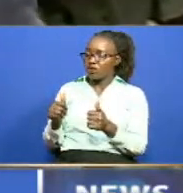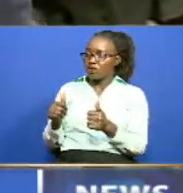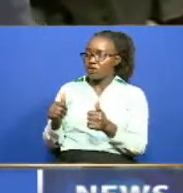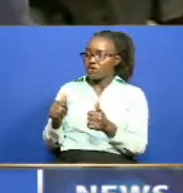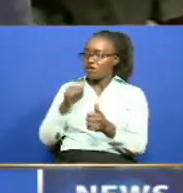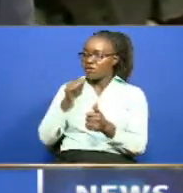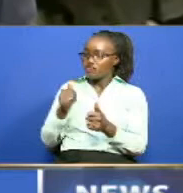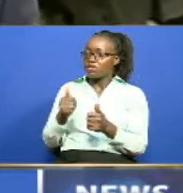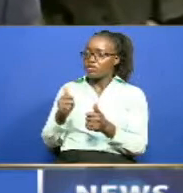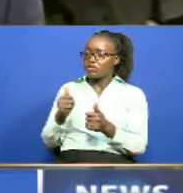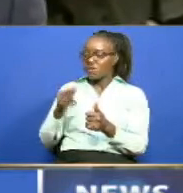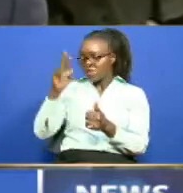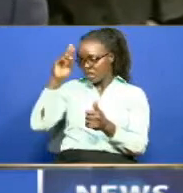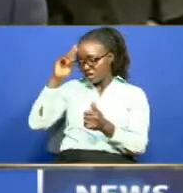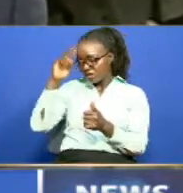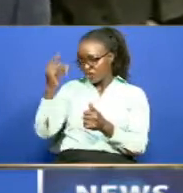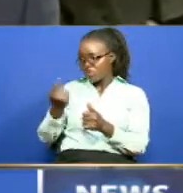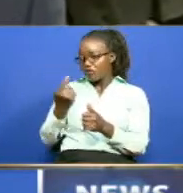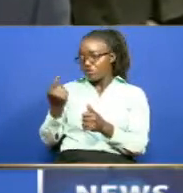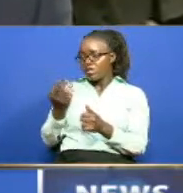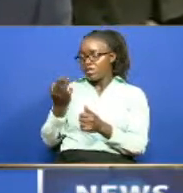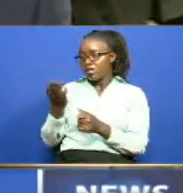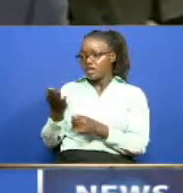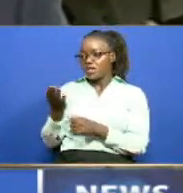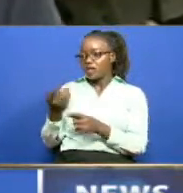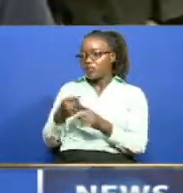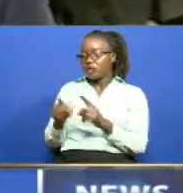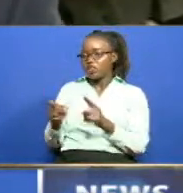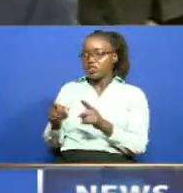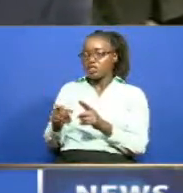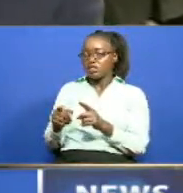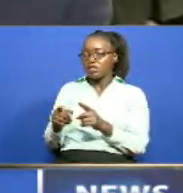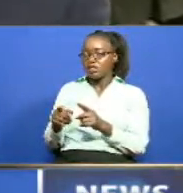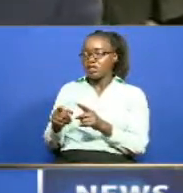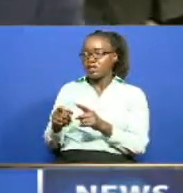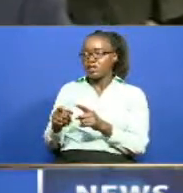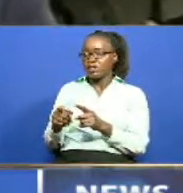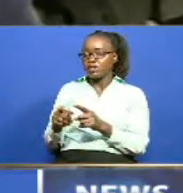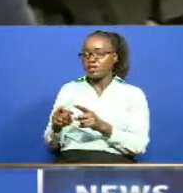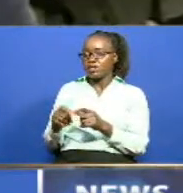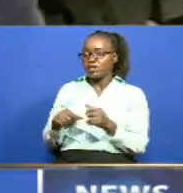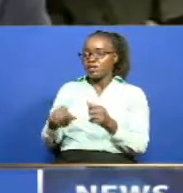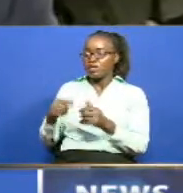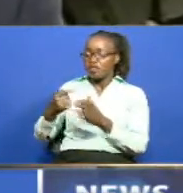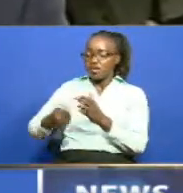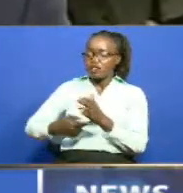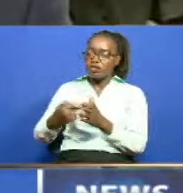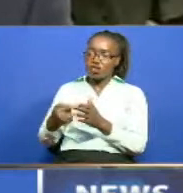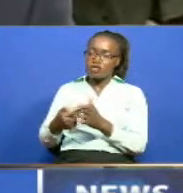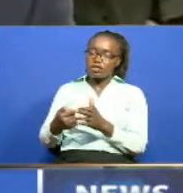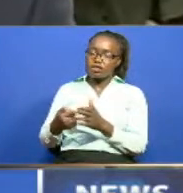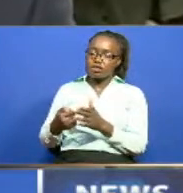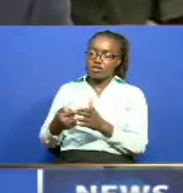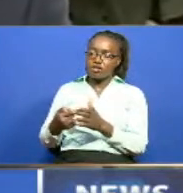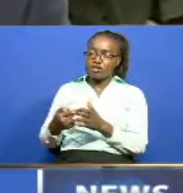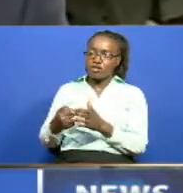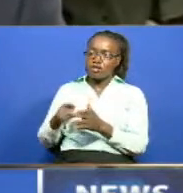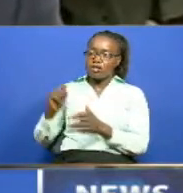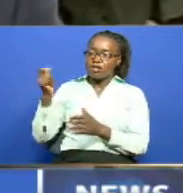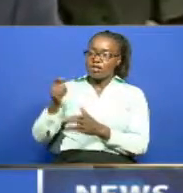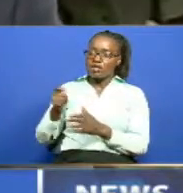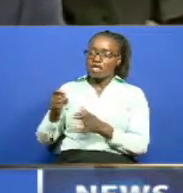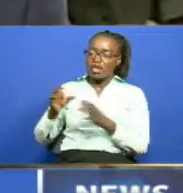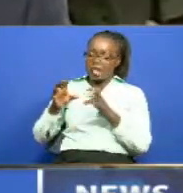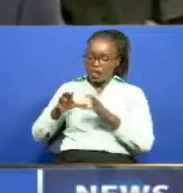that may not be the reason that is there. But the other side is about industrializing. Kenya is a biggish